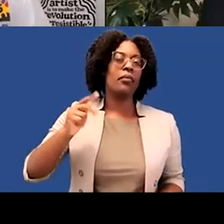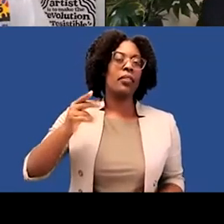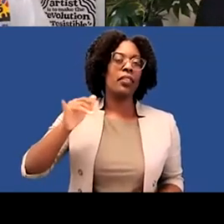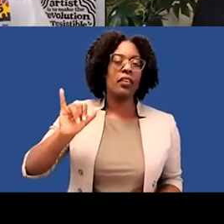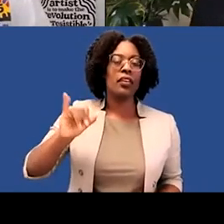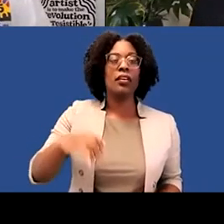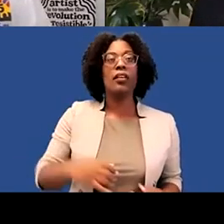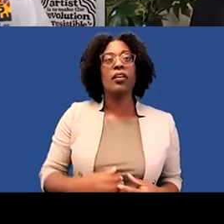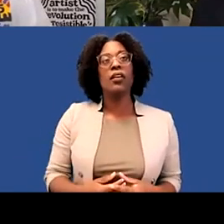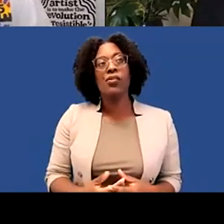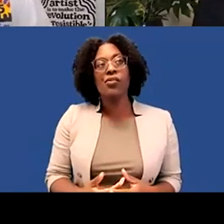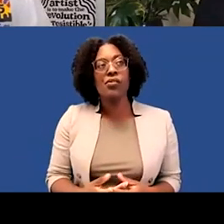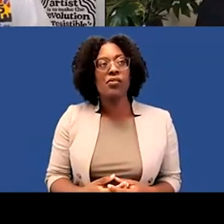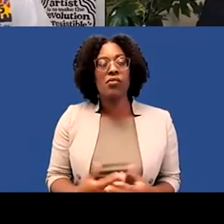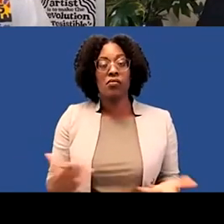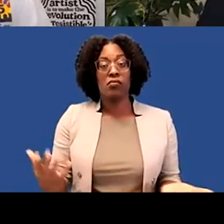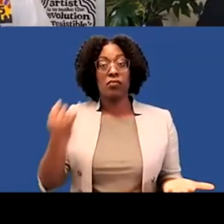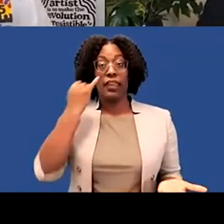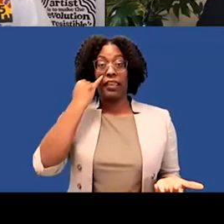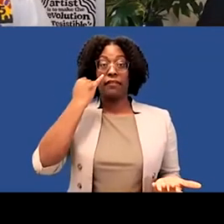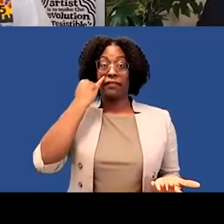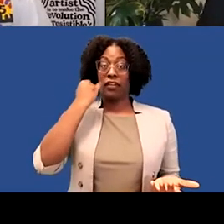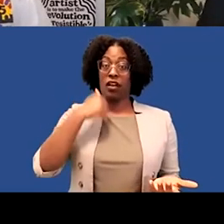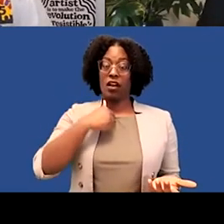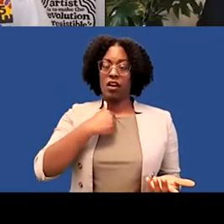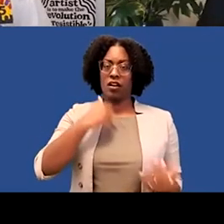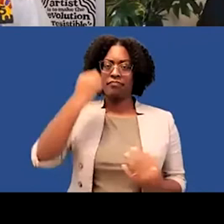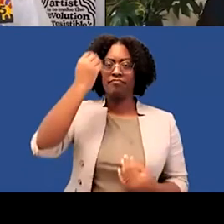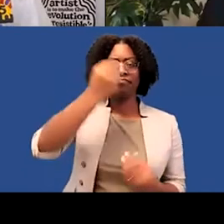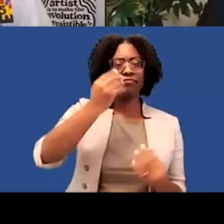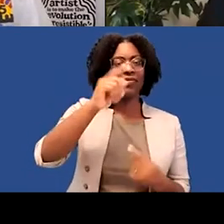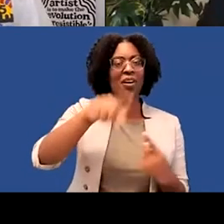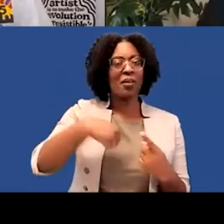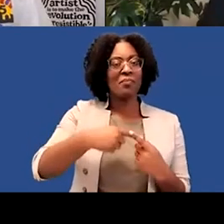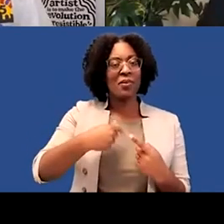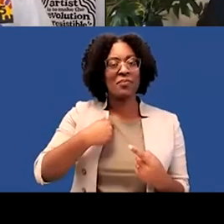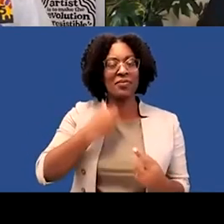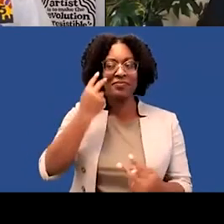Whether it's like for my younger self or